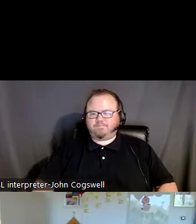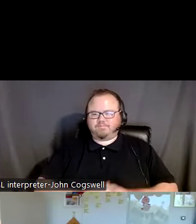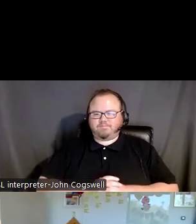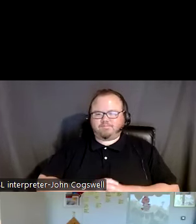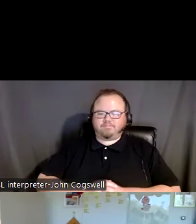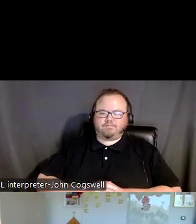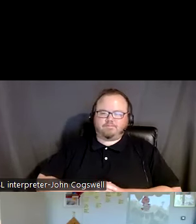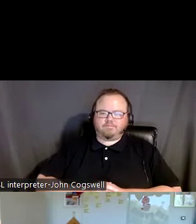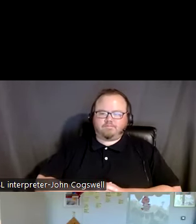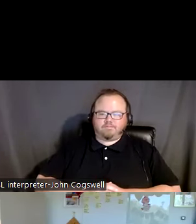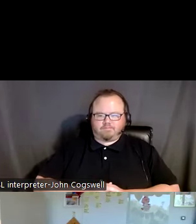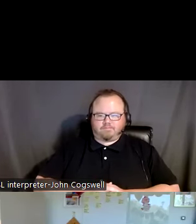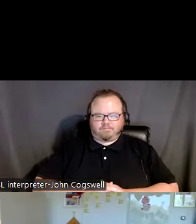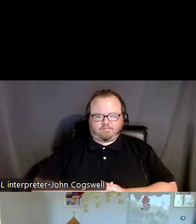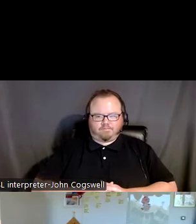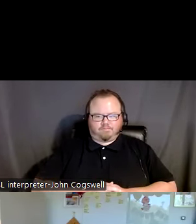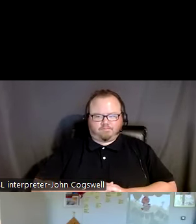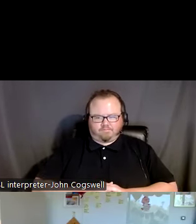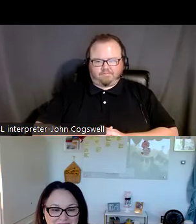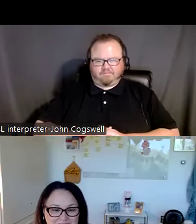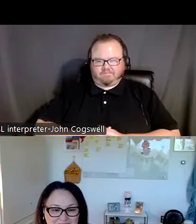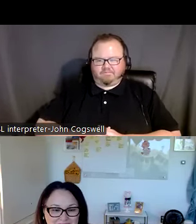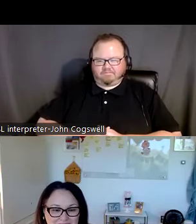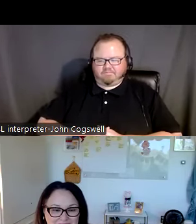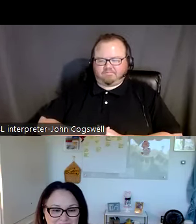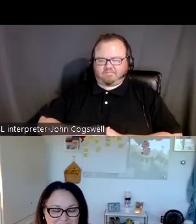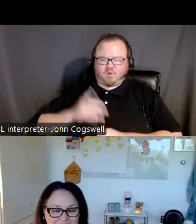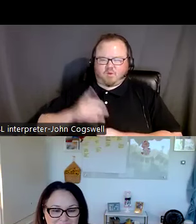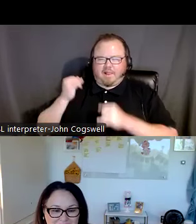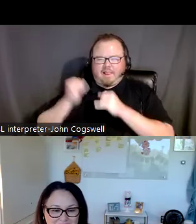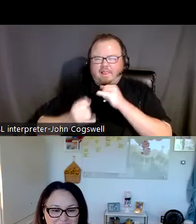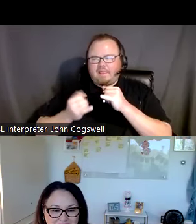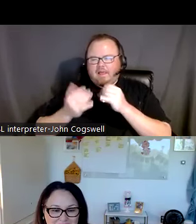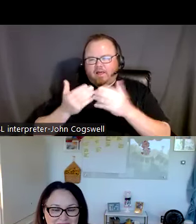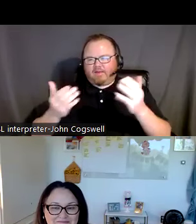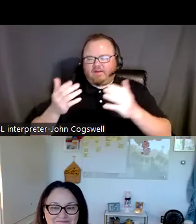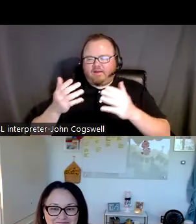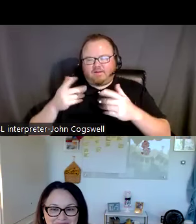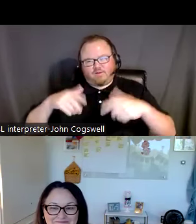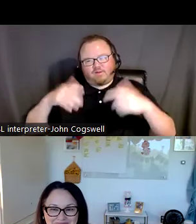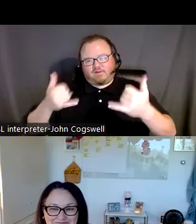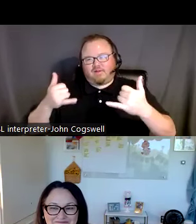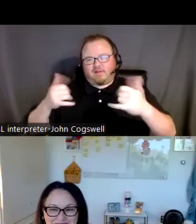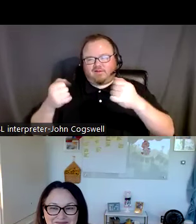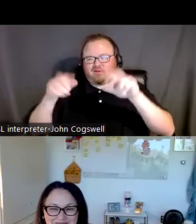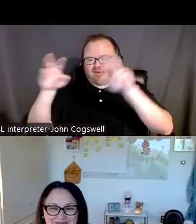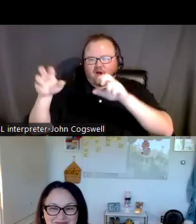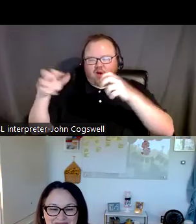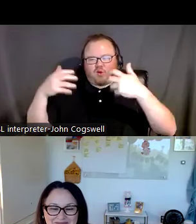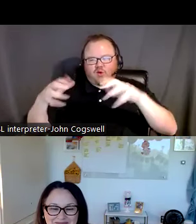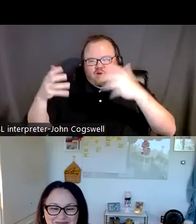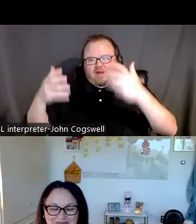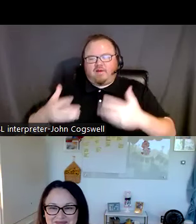And just one last thing, again, it was a heavy topic today. So as I said, please take care of yourselves. Thanks for being here. Nice to see you all.